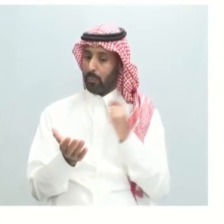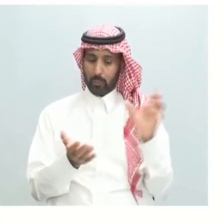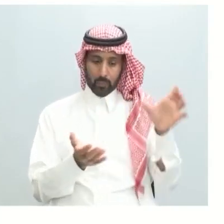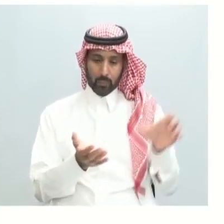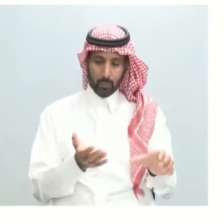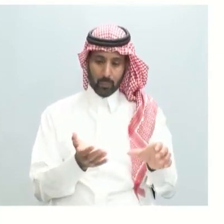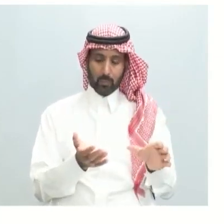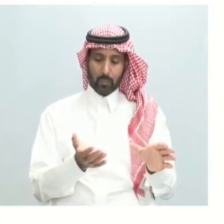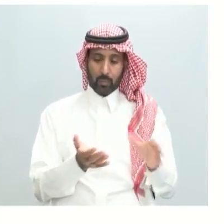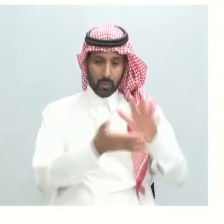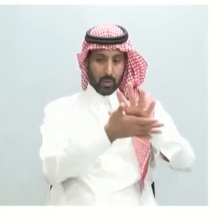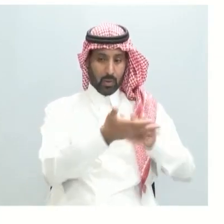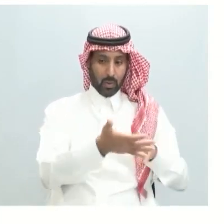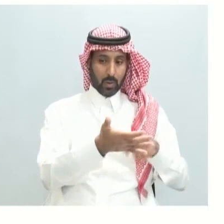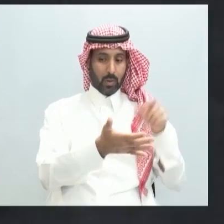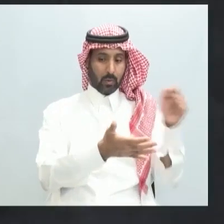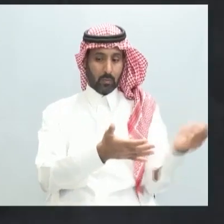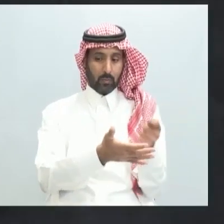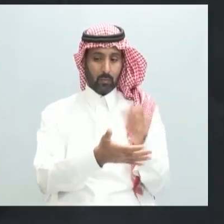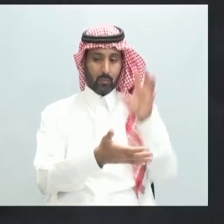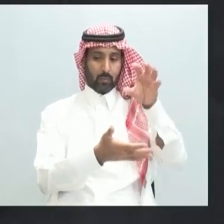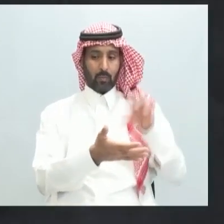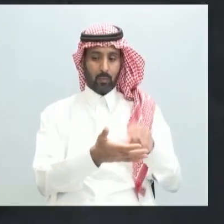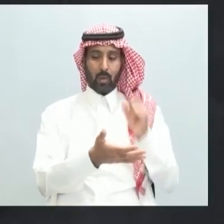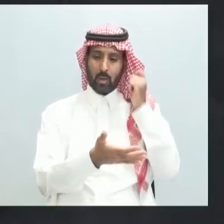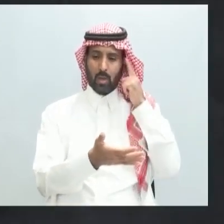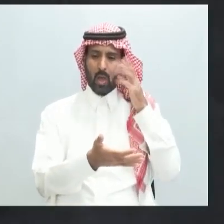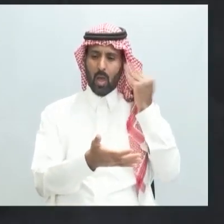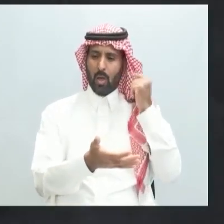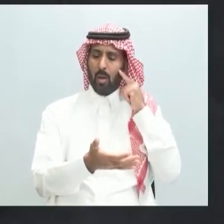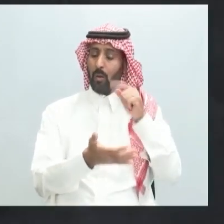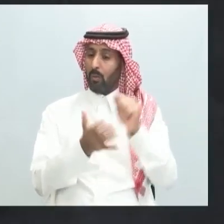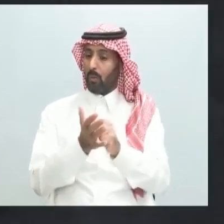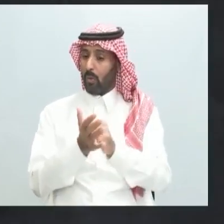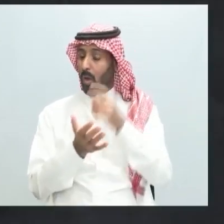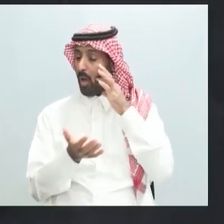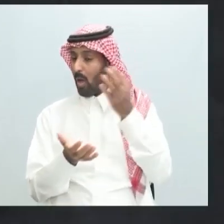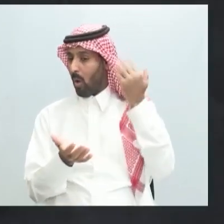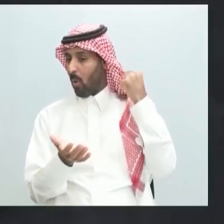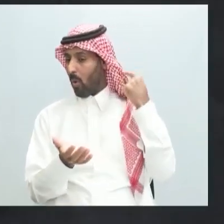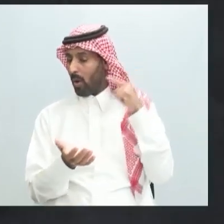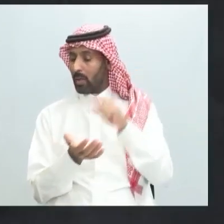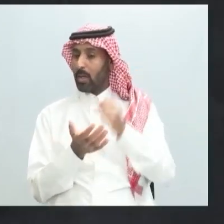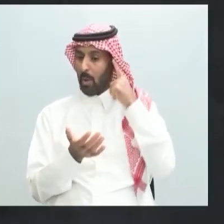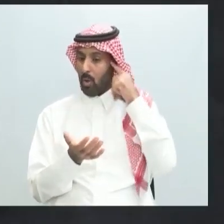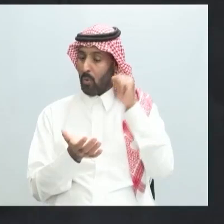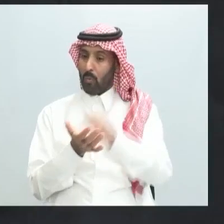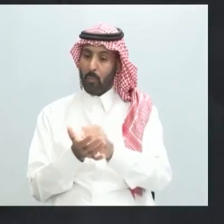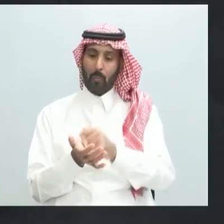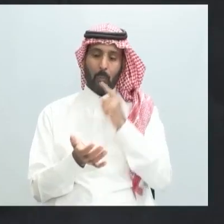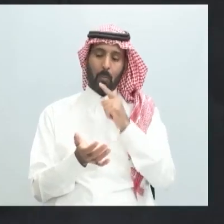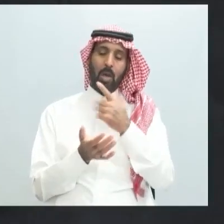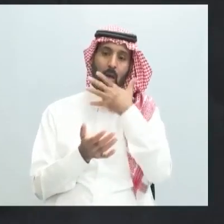the chart. So try to remember in your hometown, maybe a famous house there, maybe